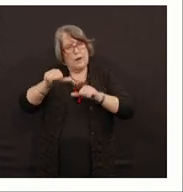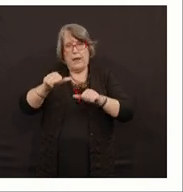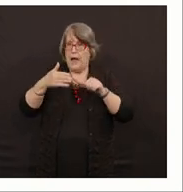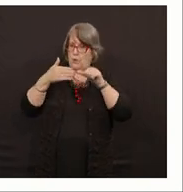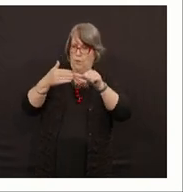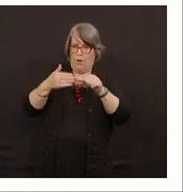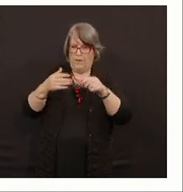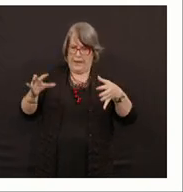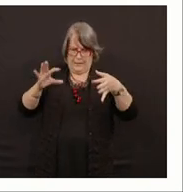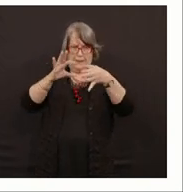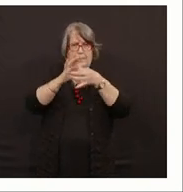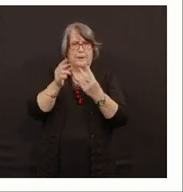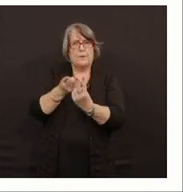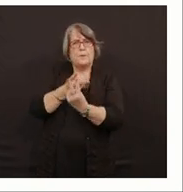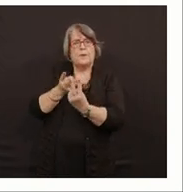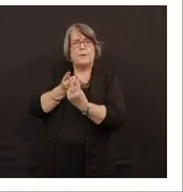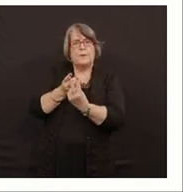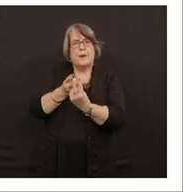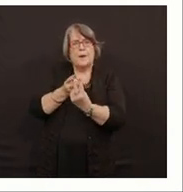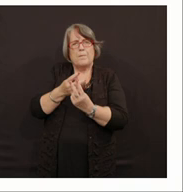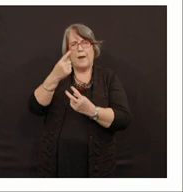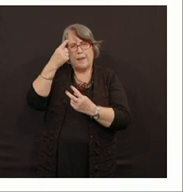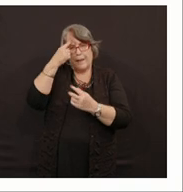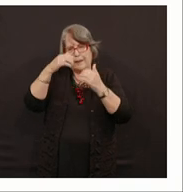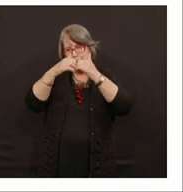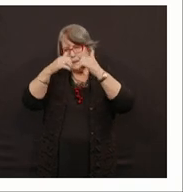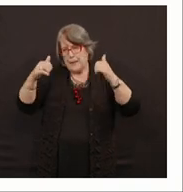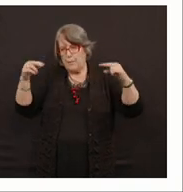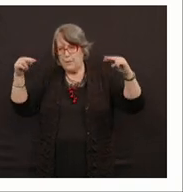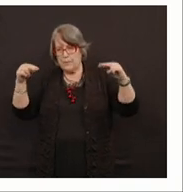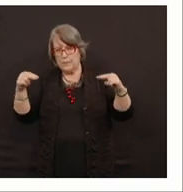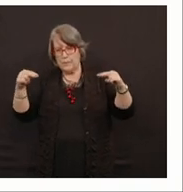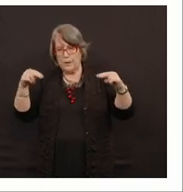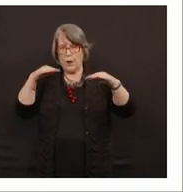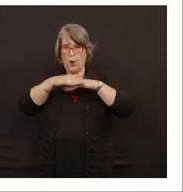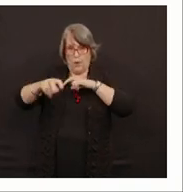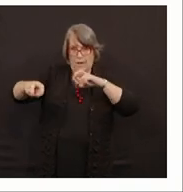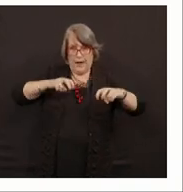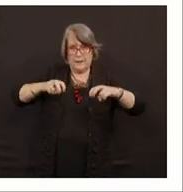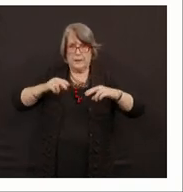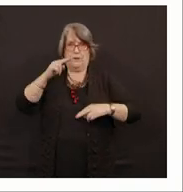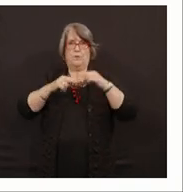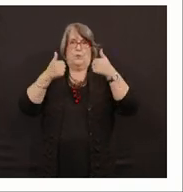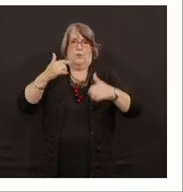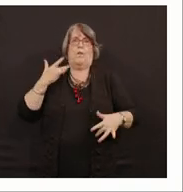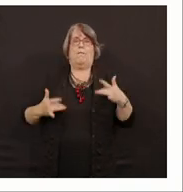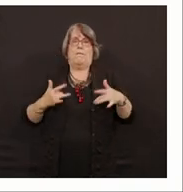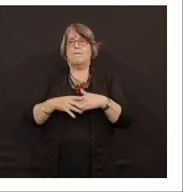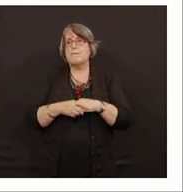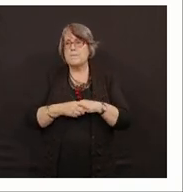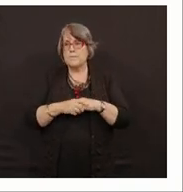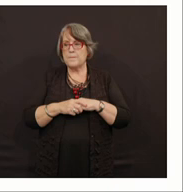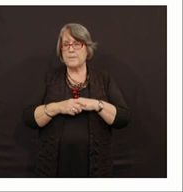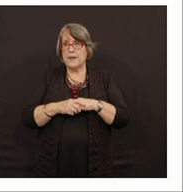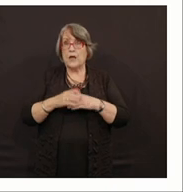as interconnected, but they think quite separately about activities to build a good life.